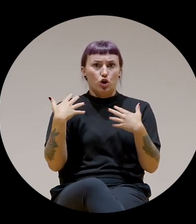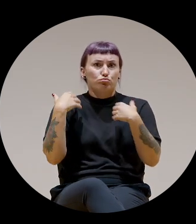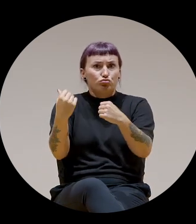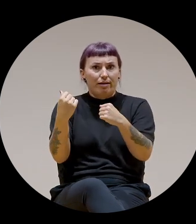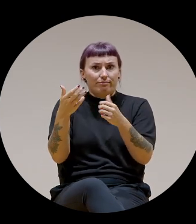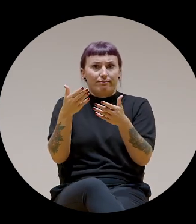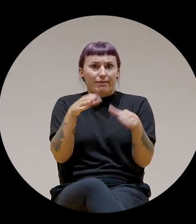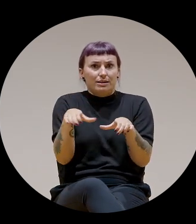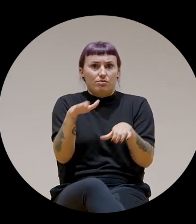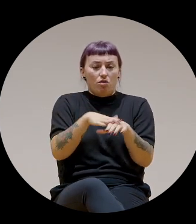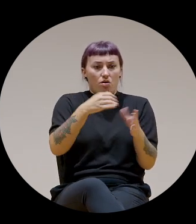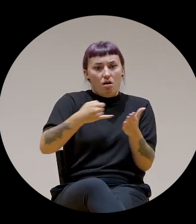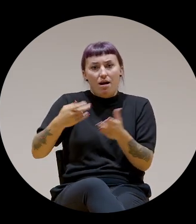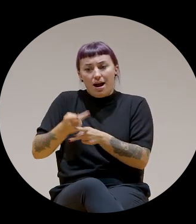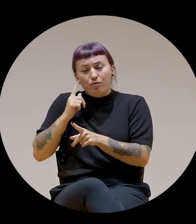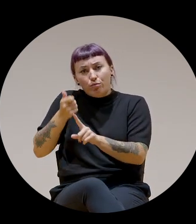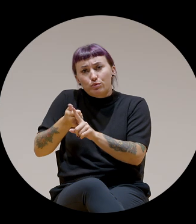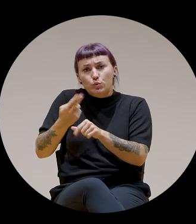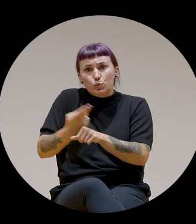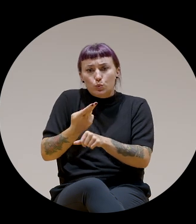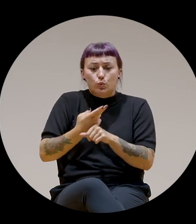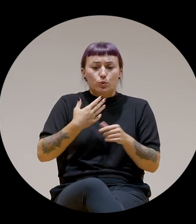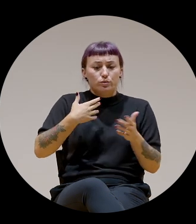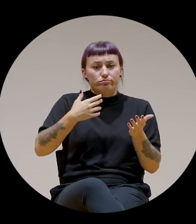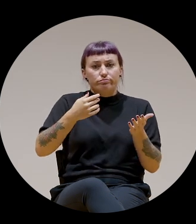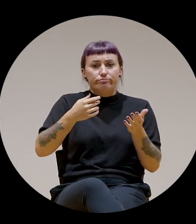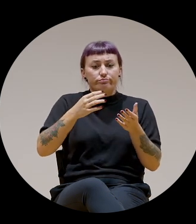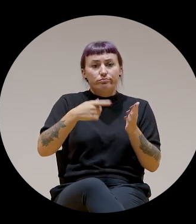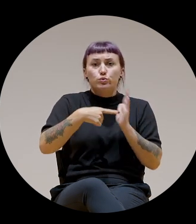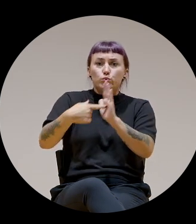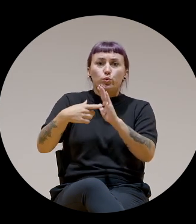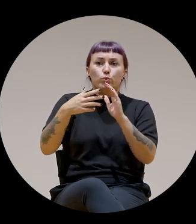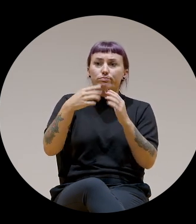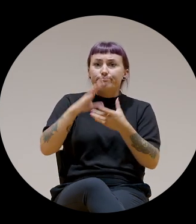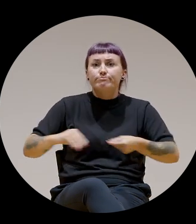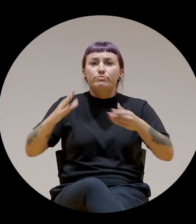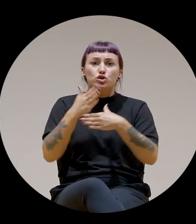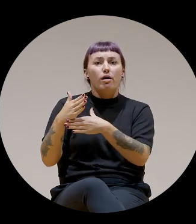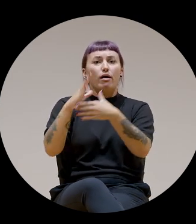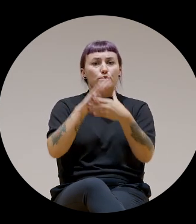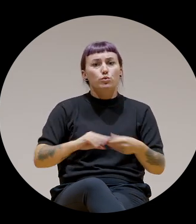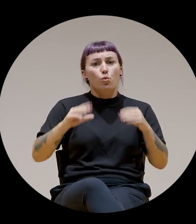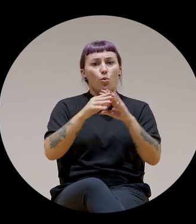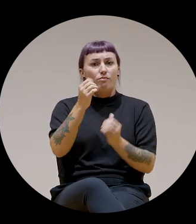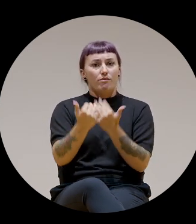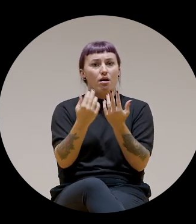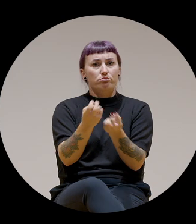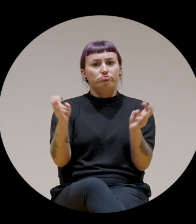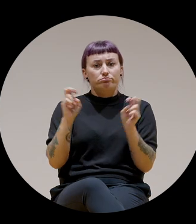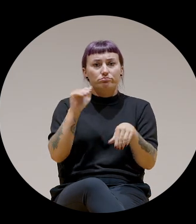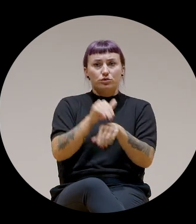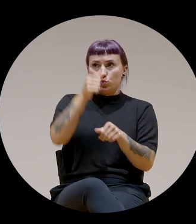on. They kept them for themselves. They would use them to tell each other stories around the fire at night to remember